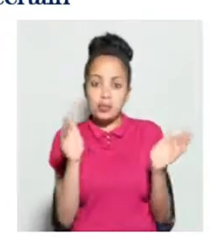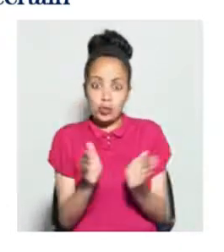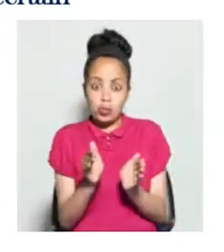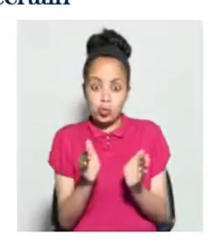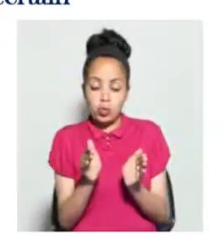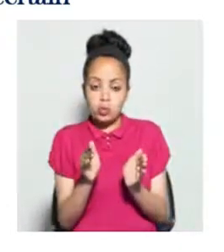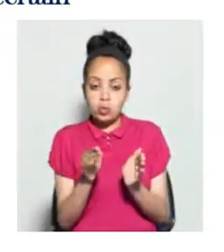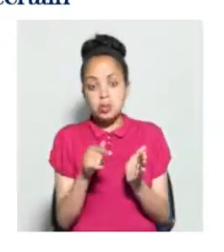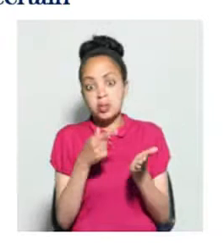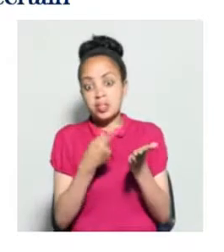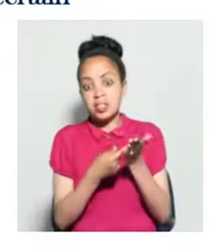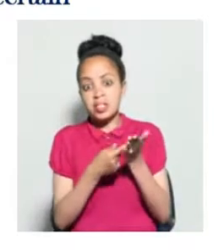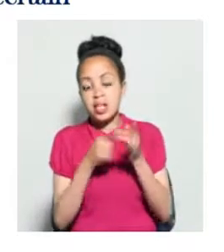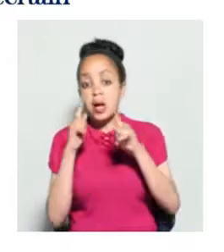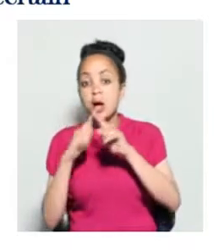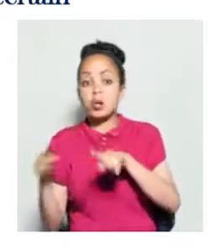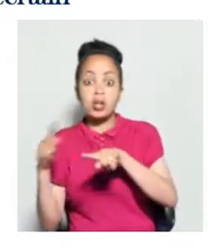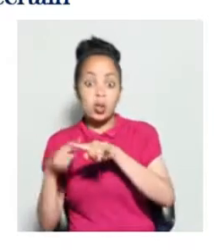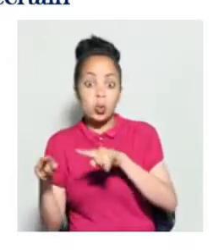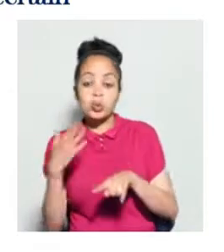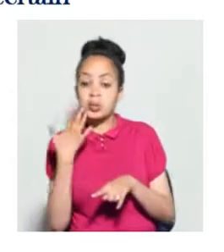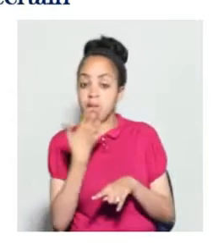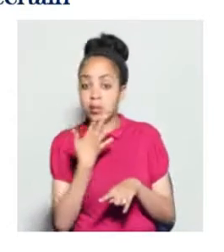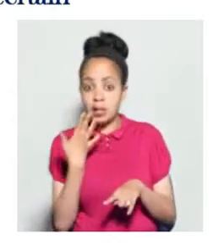small, which is heterozygous purple.